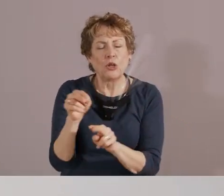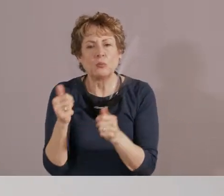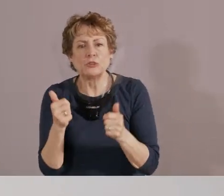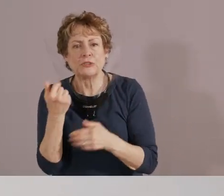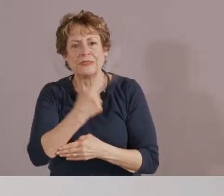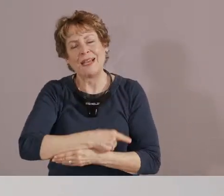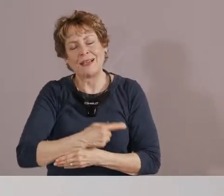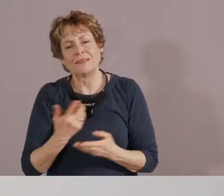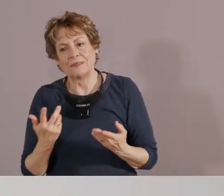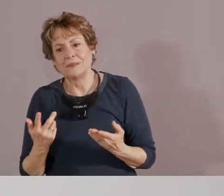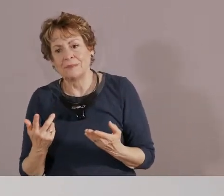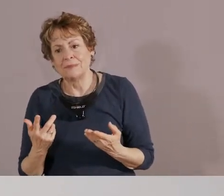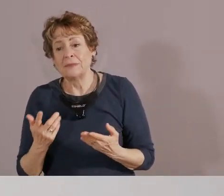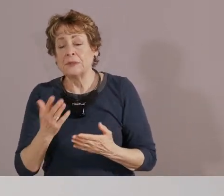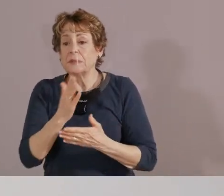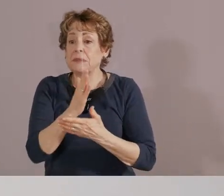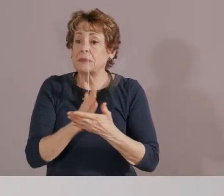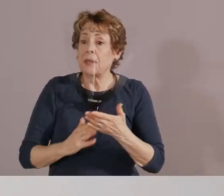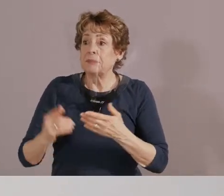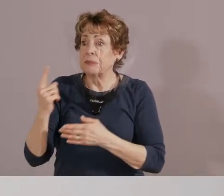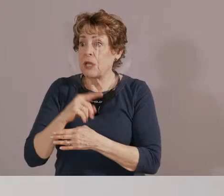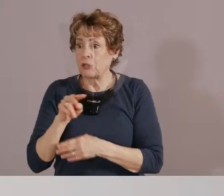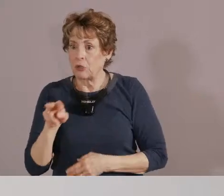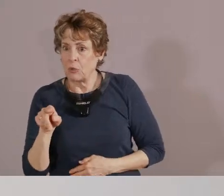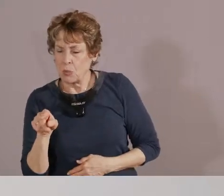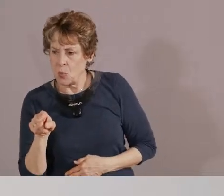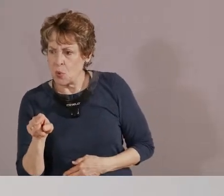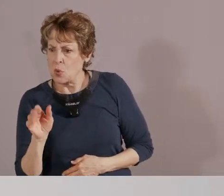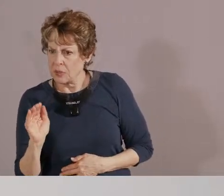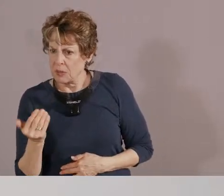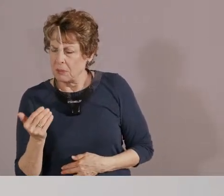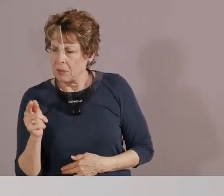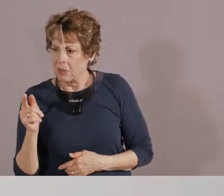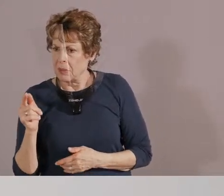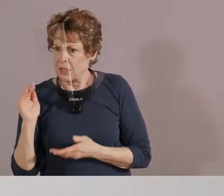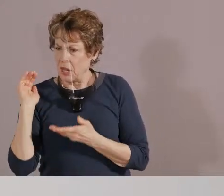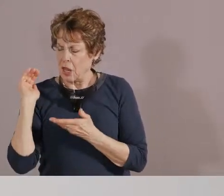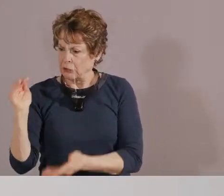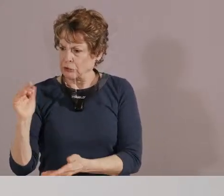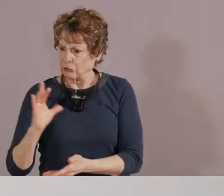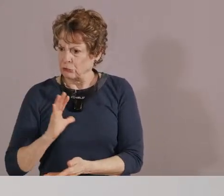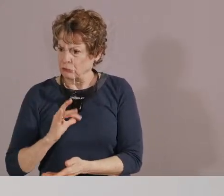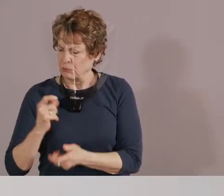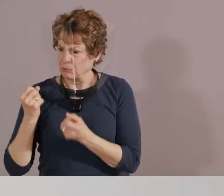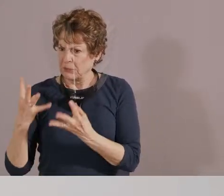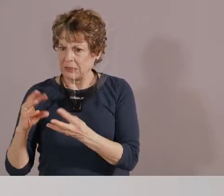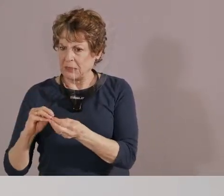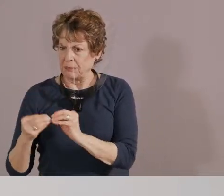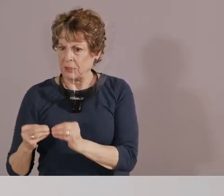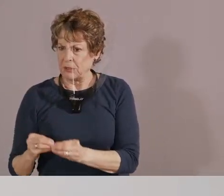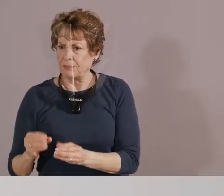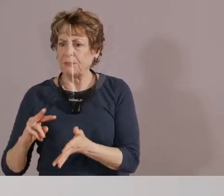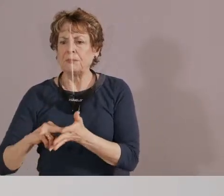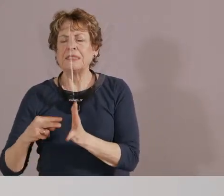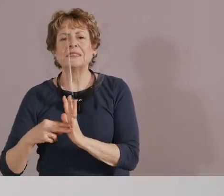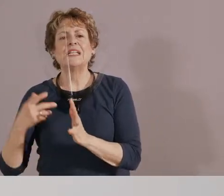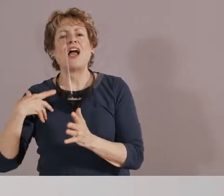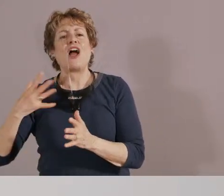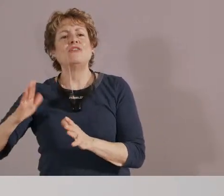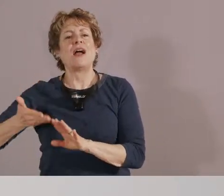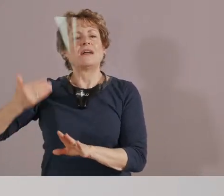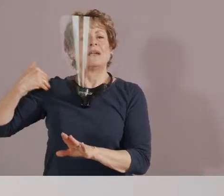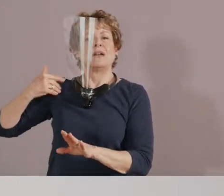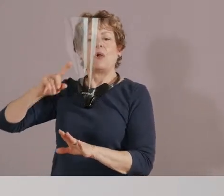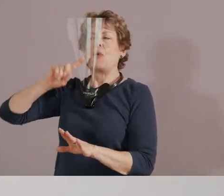a whole bunch of doses because they've been ordered, but they haven't arrived in Arizona. The other thing that we are looking at,